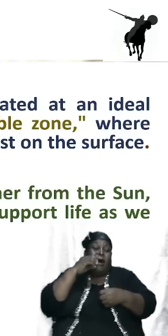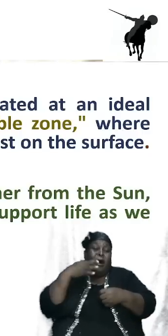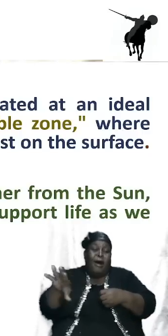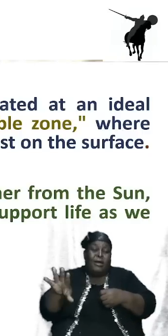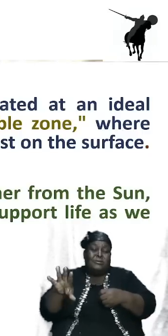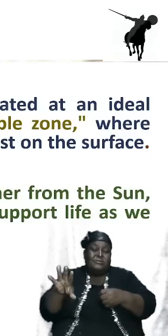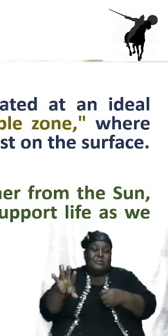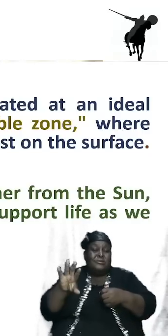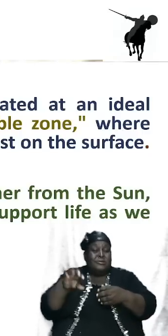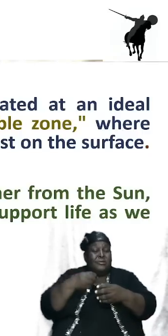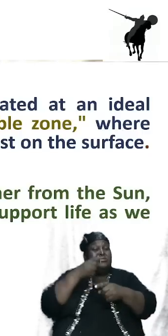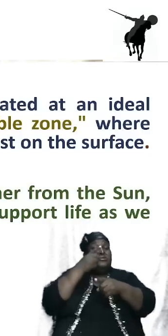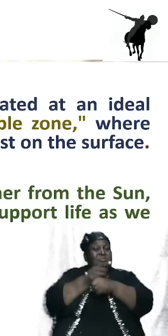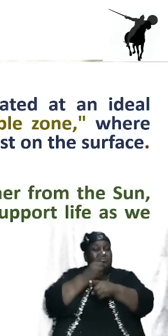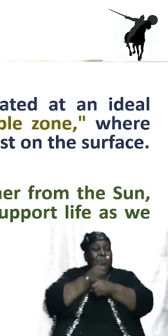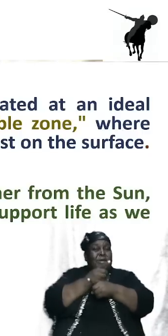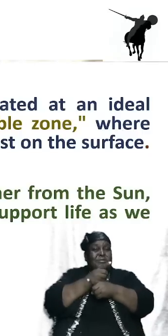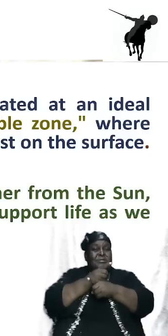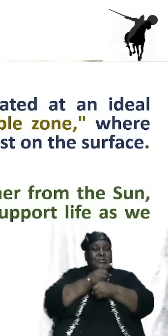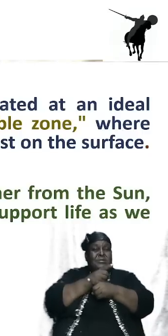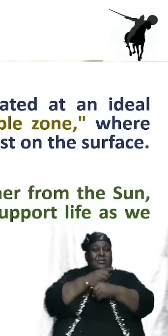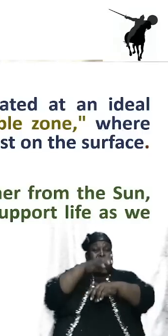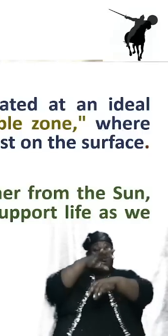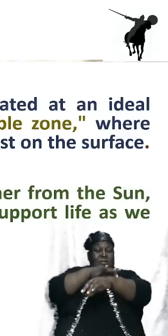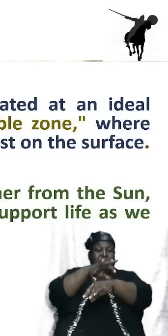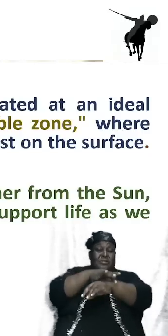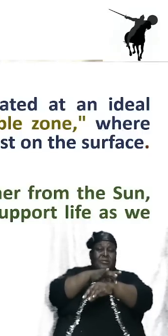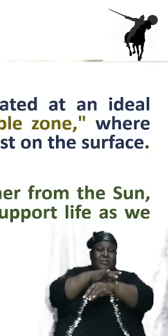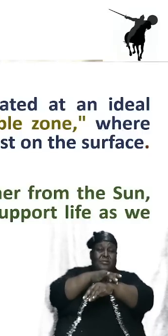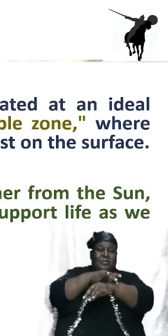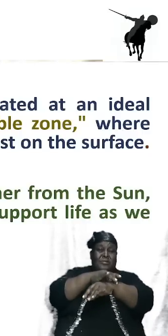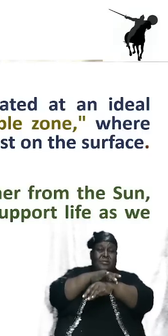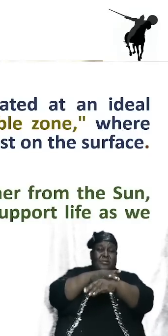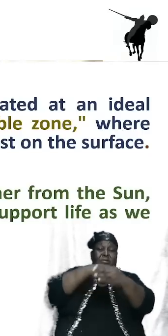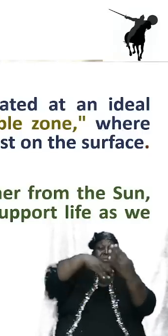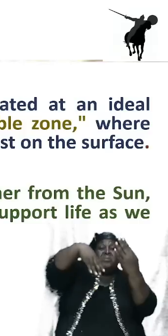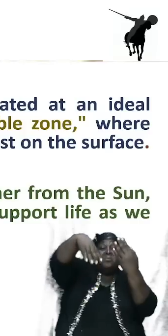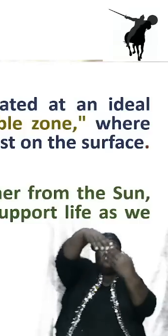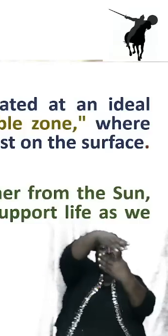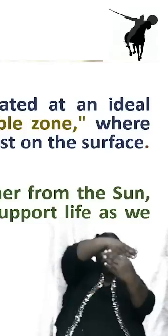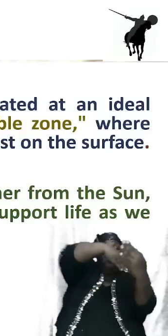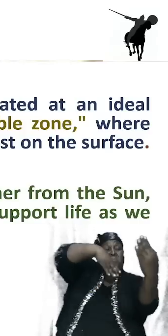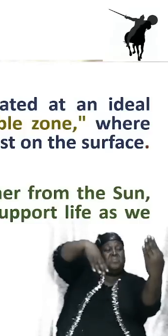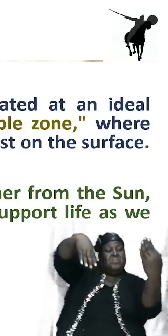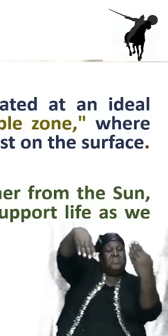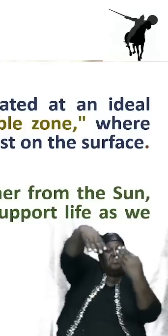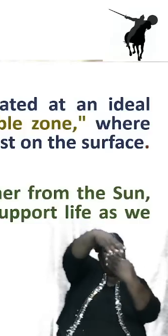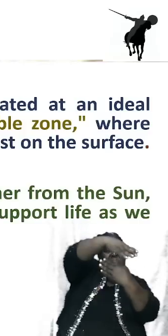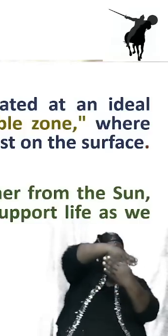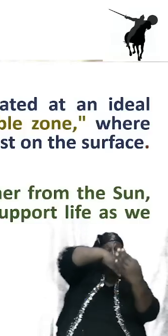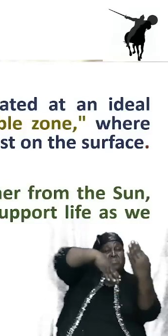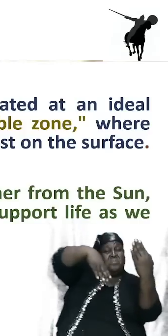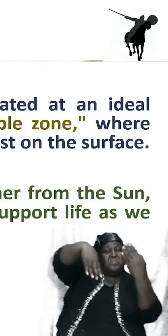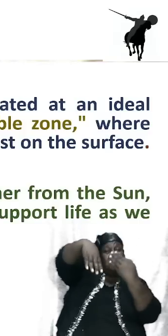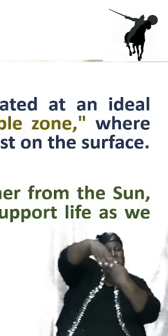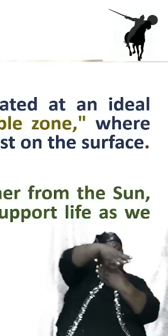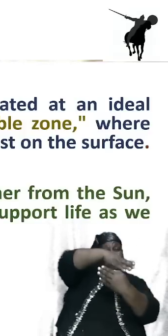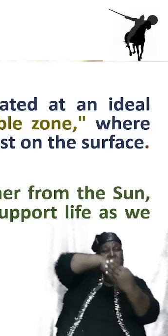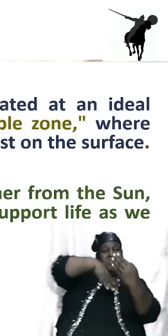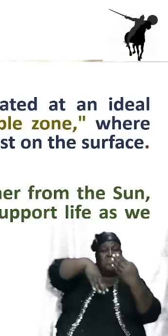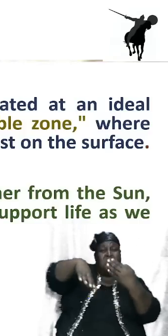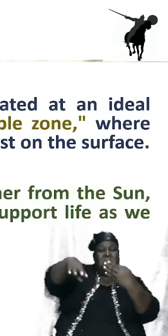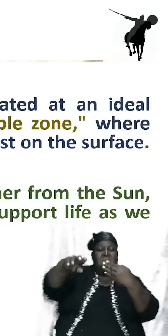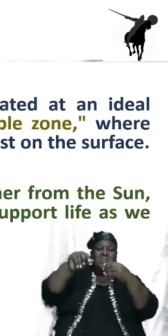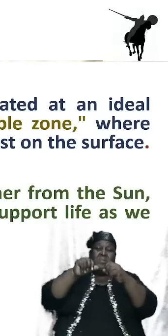porridge is just right? So they say that the earth exists in the Goldilocks zone, or habitable zone, where the temperatures